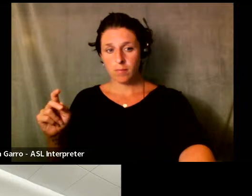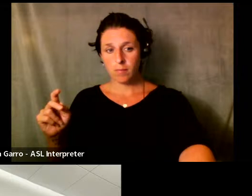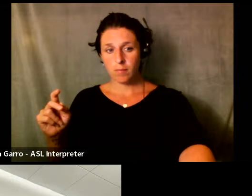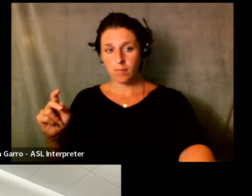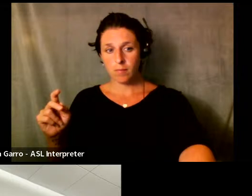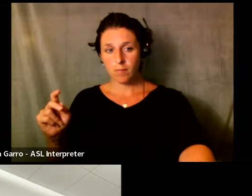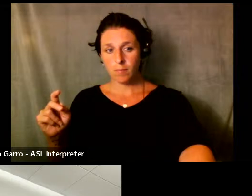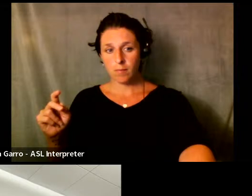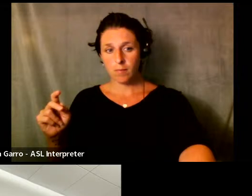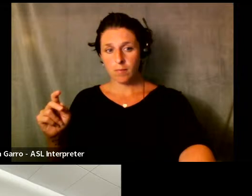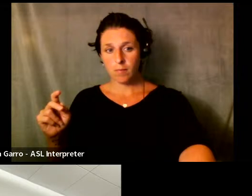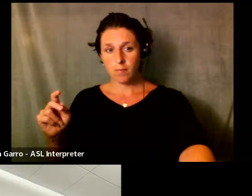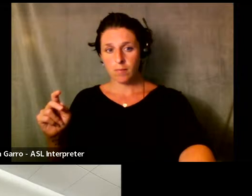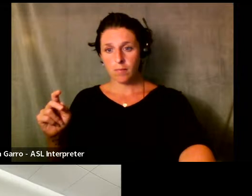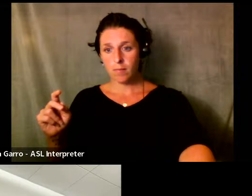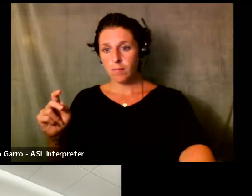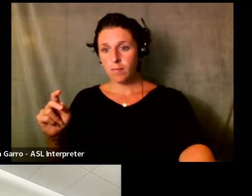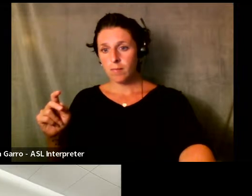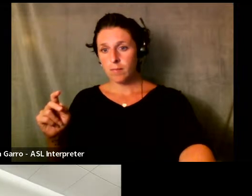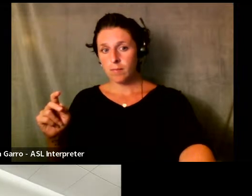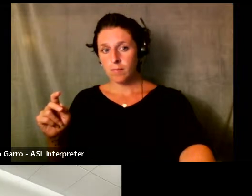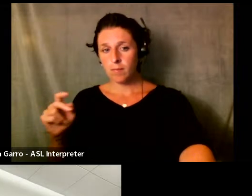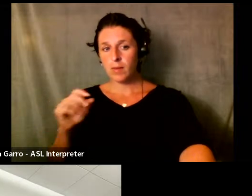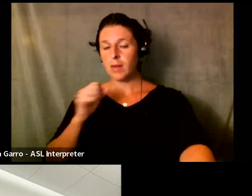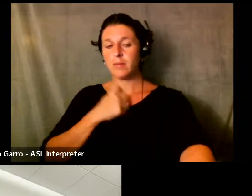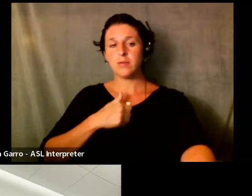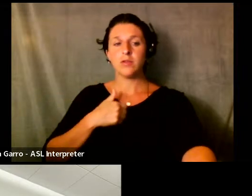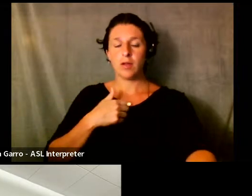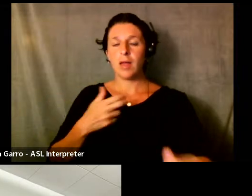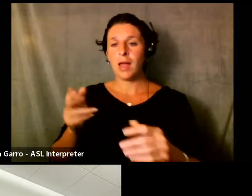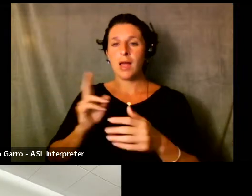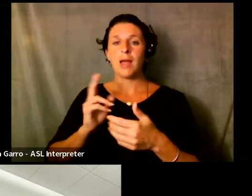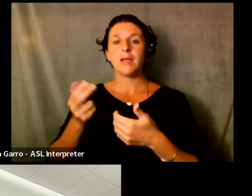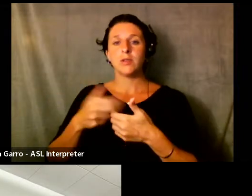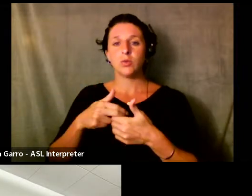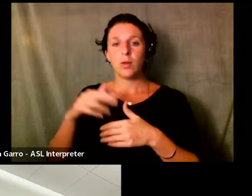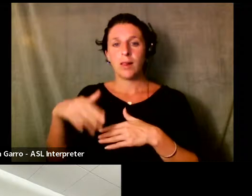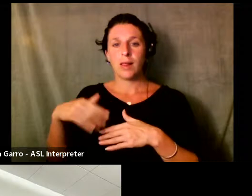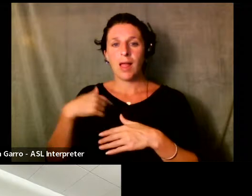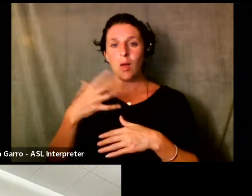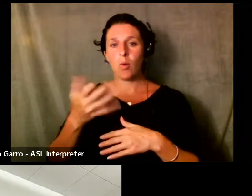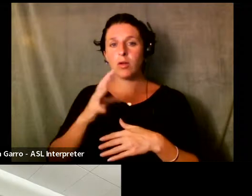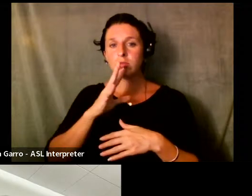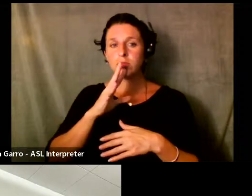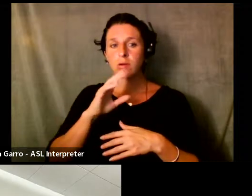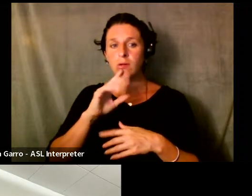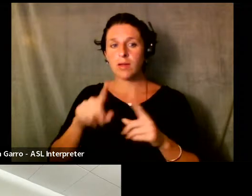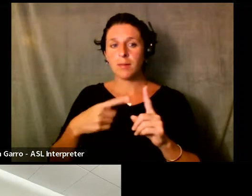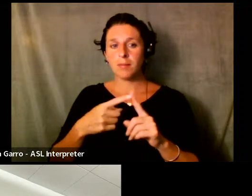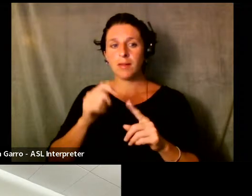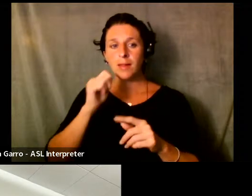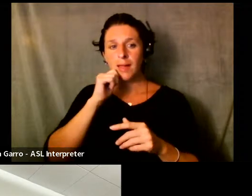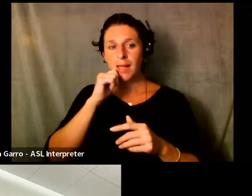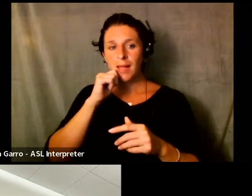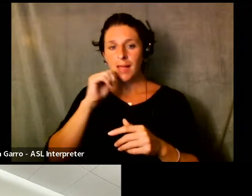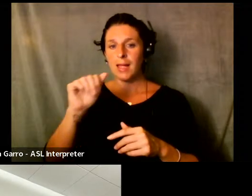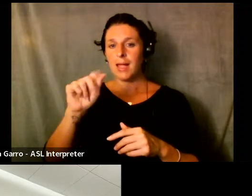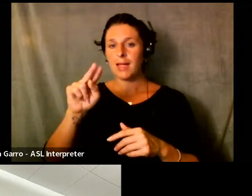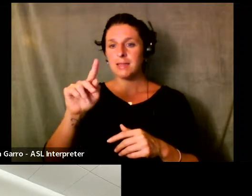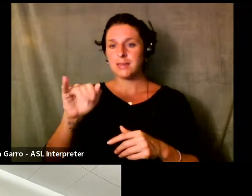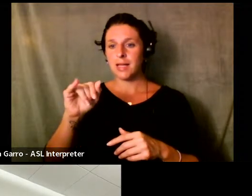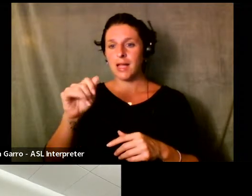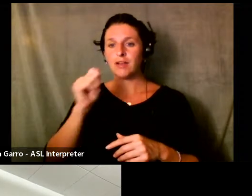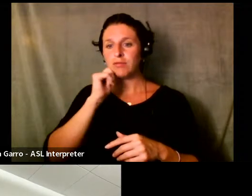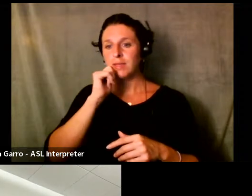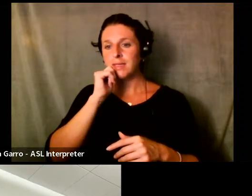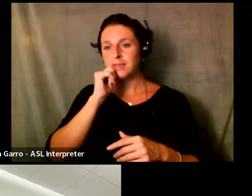Oh, Hi, I'm so sorry. I joined late and I wanted to speak on the anti-racist training item, but I